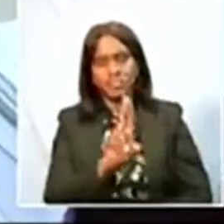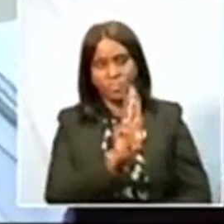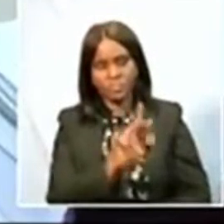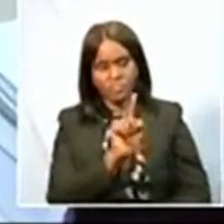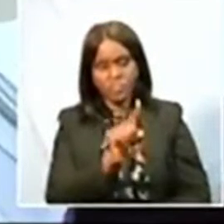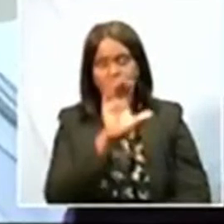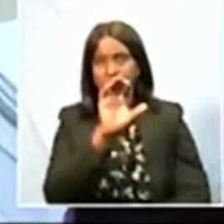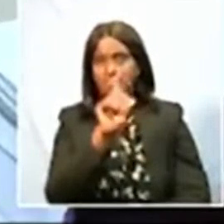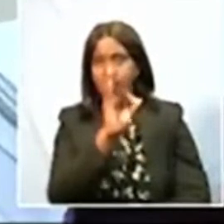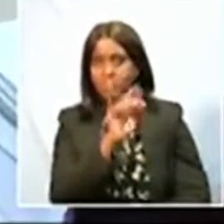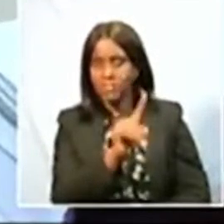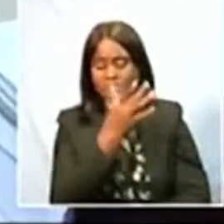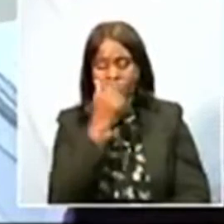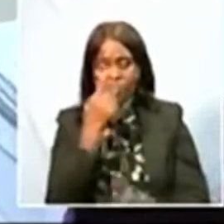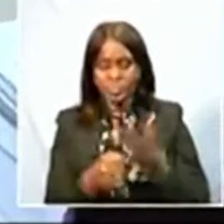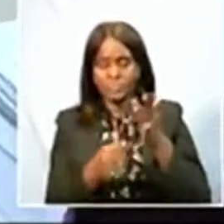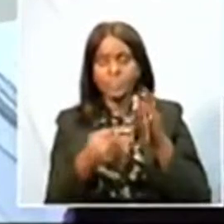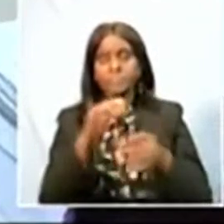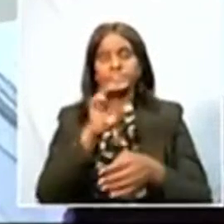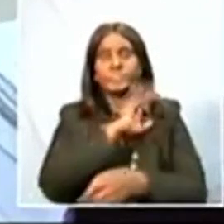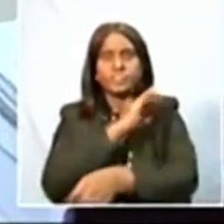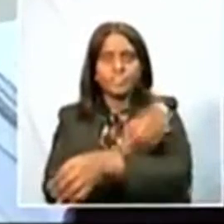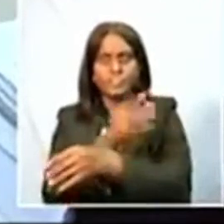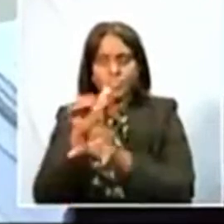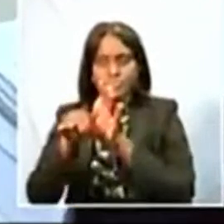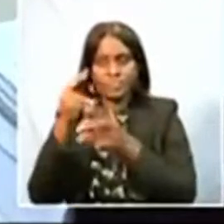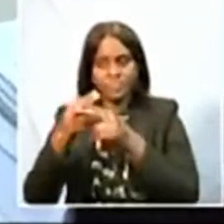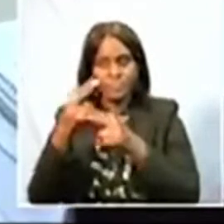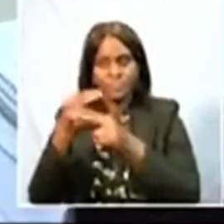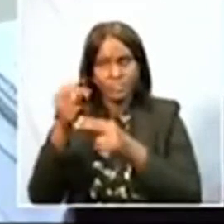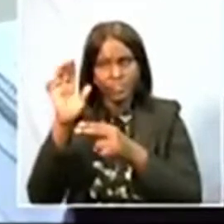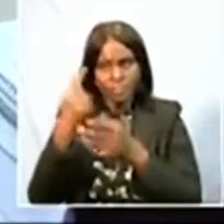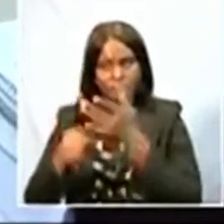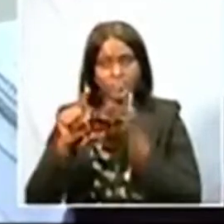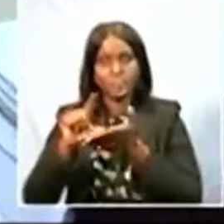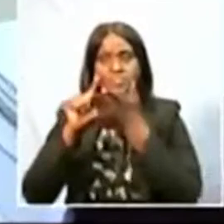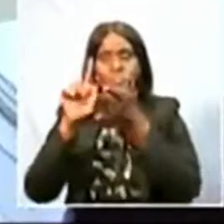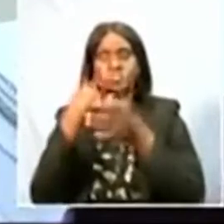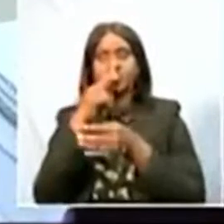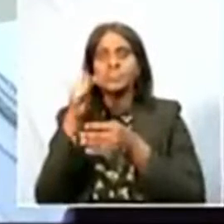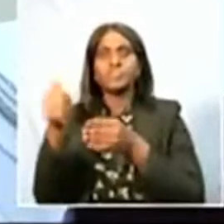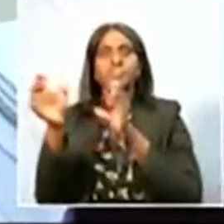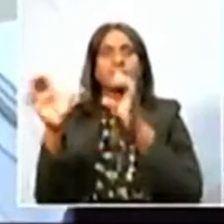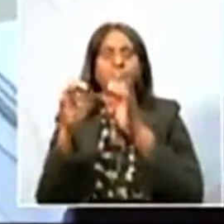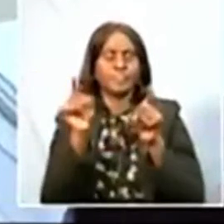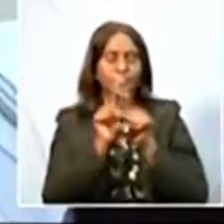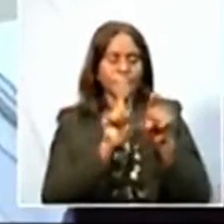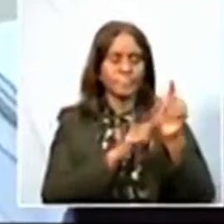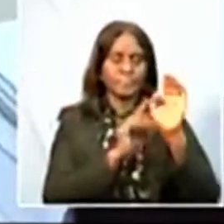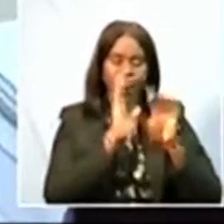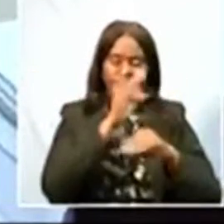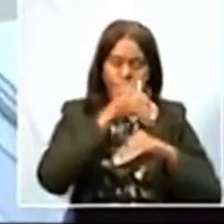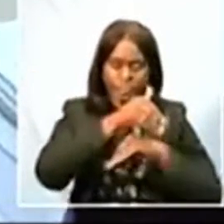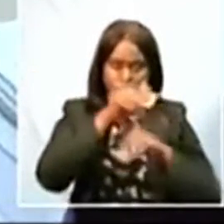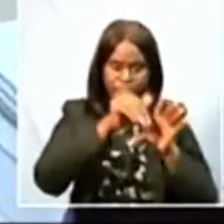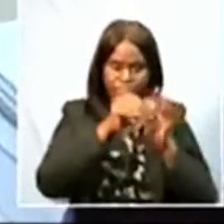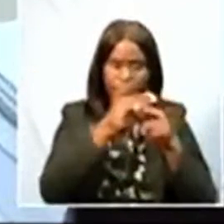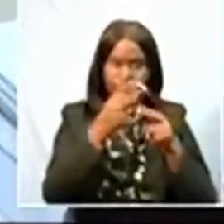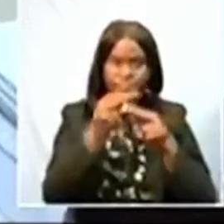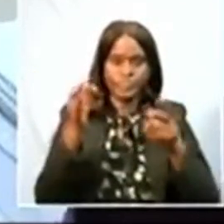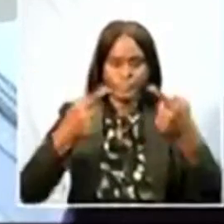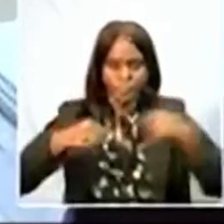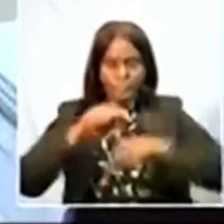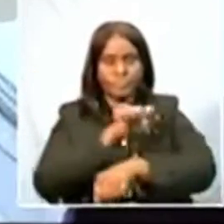the facility shall be vested in the name of the lender, who is the council, and shall be registered in the name of the